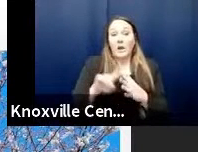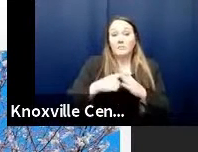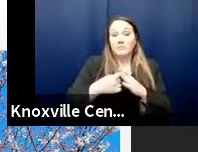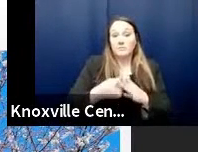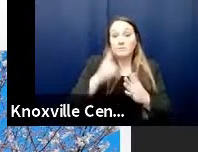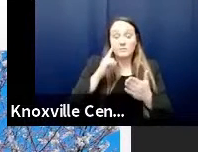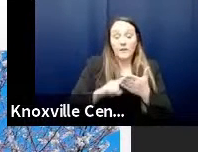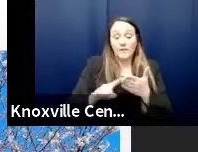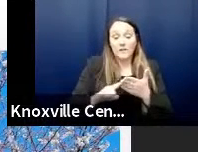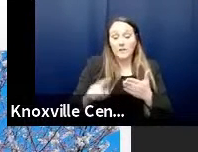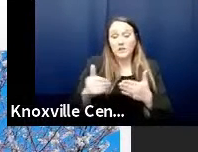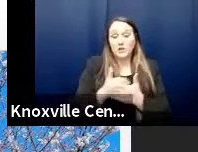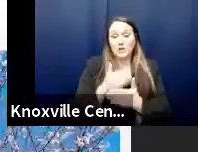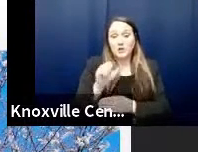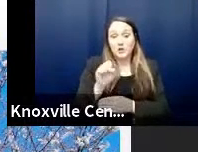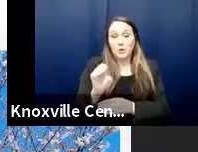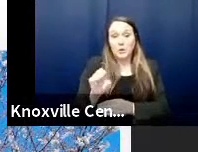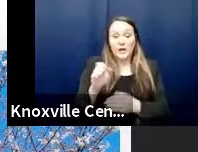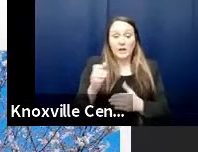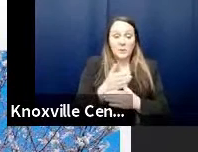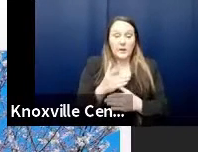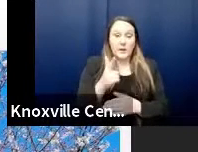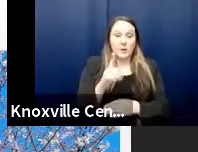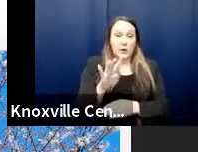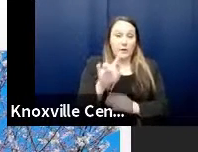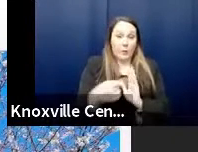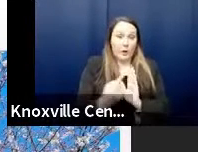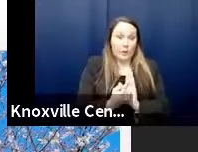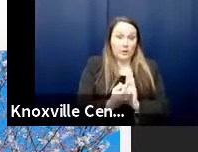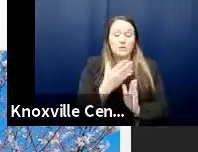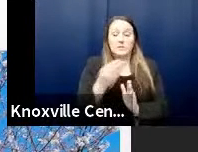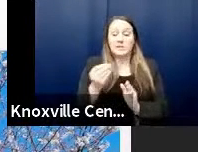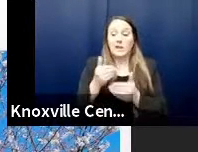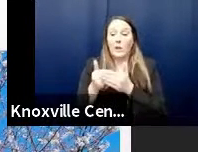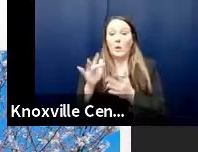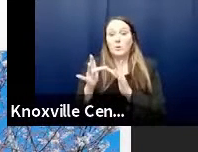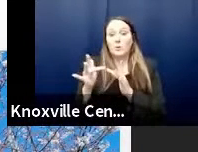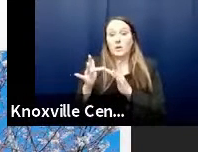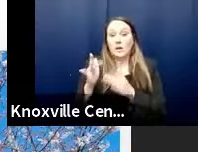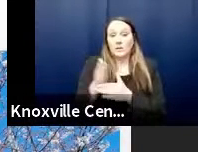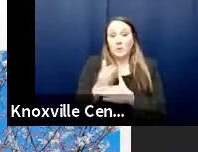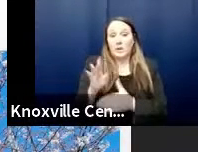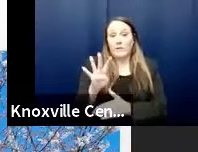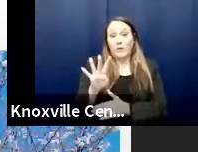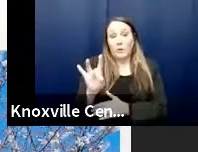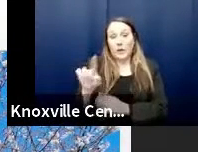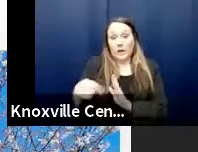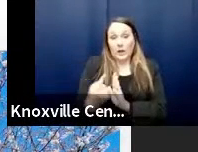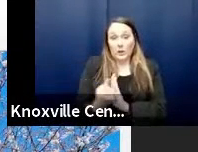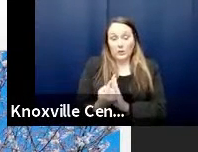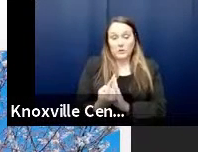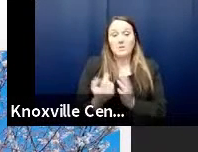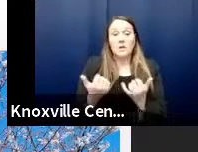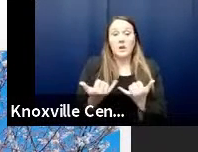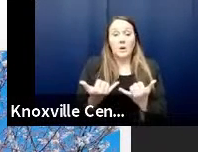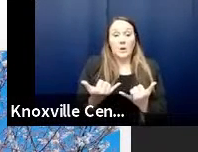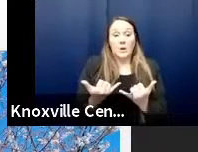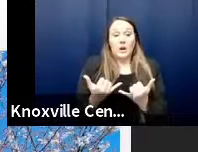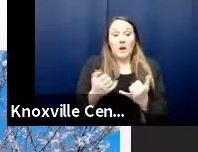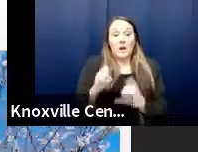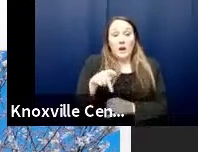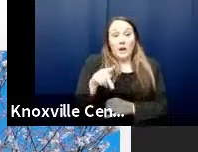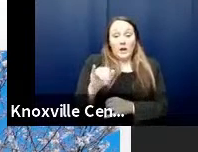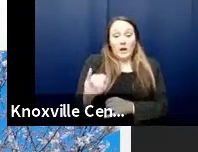investigations for new cases within 24 hours and close contacts within 48 hours. With our current EPI support